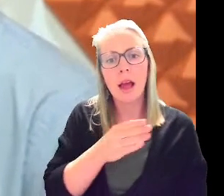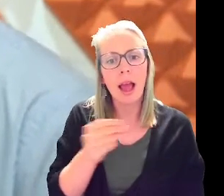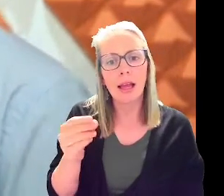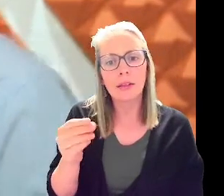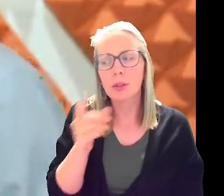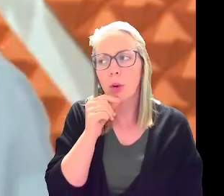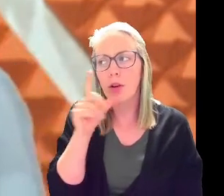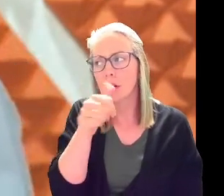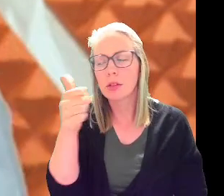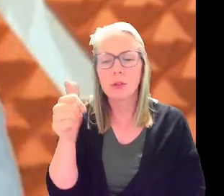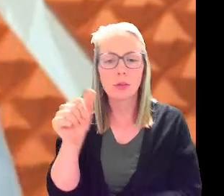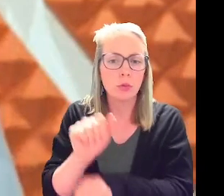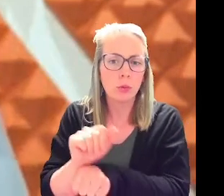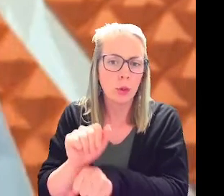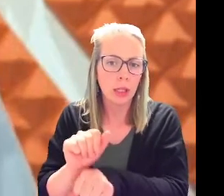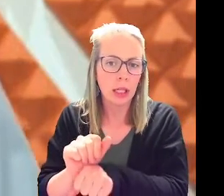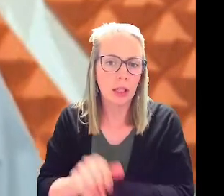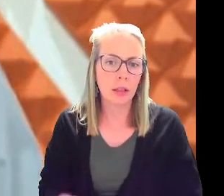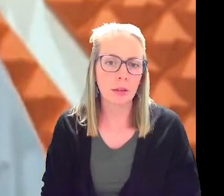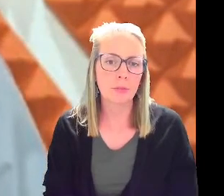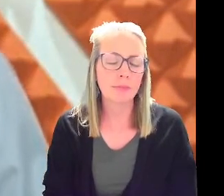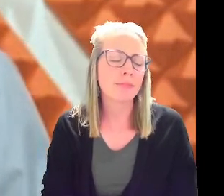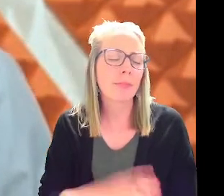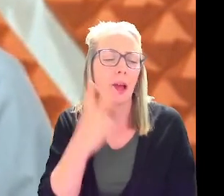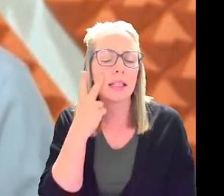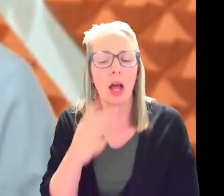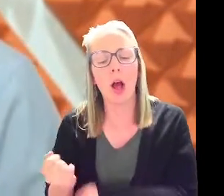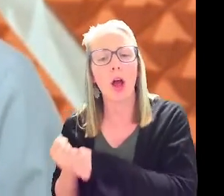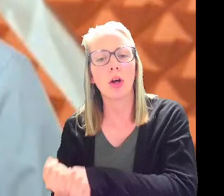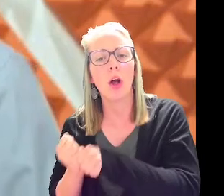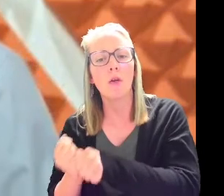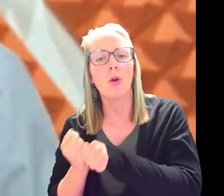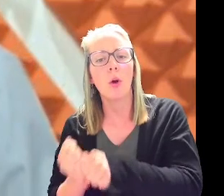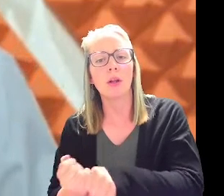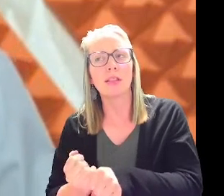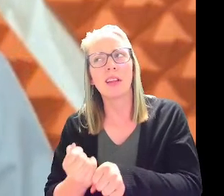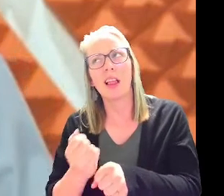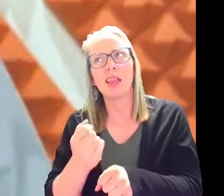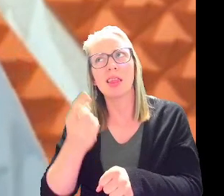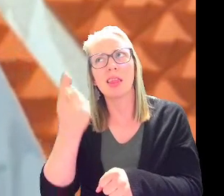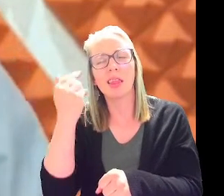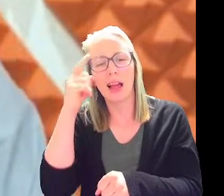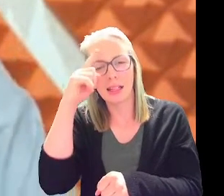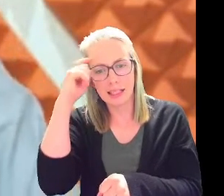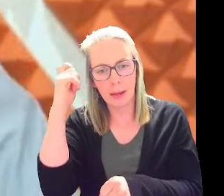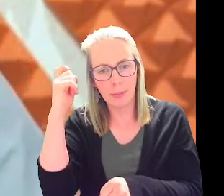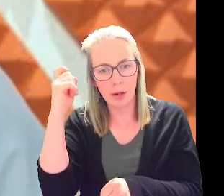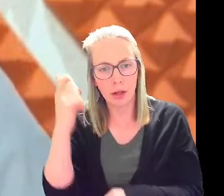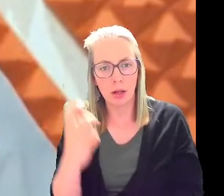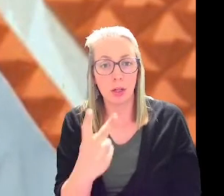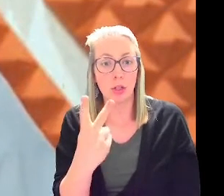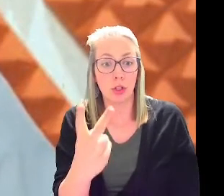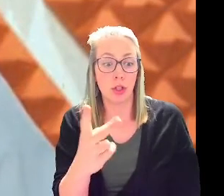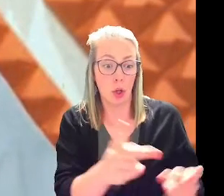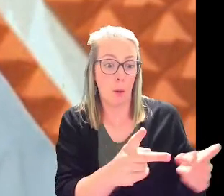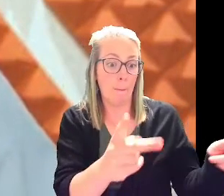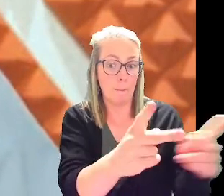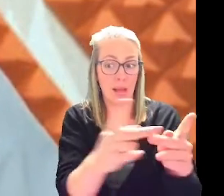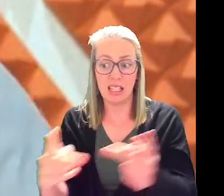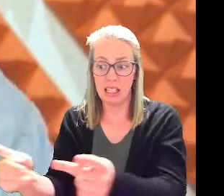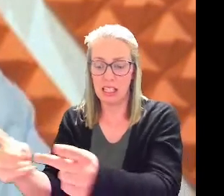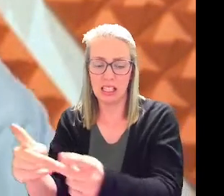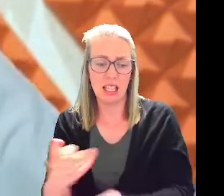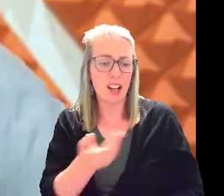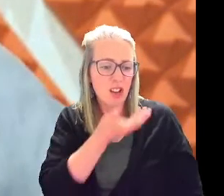is you're working. I saw a golf course last summer, and the golf course had 2 holes that were totally burned out.